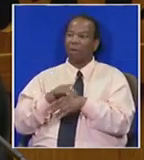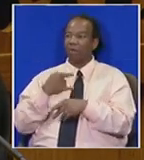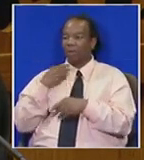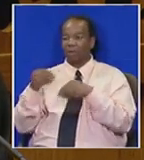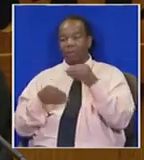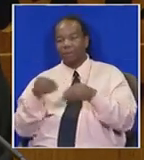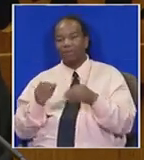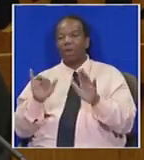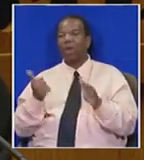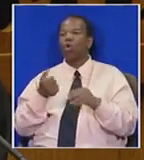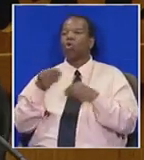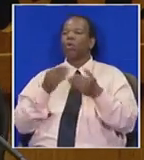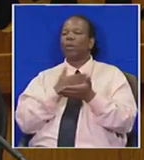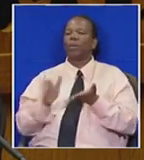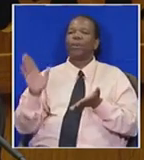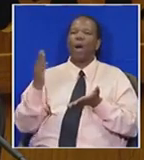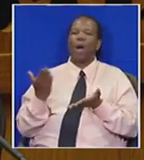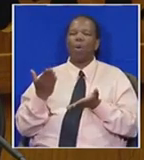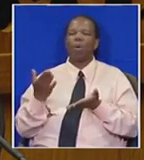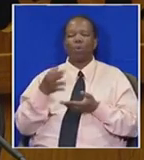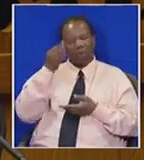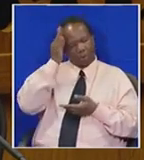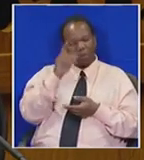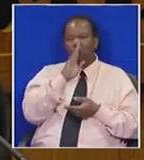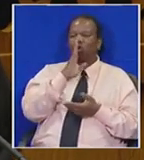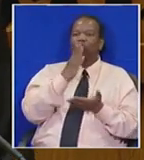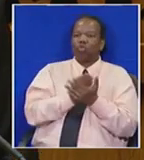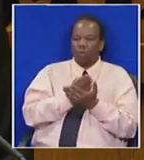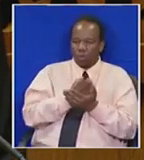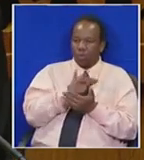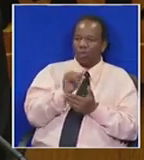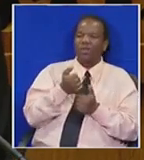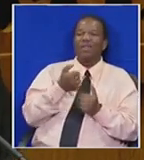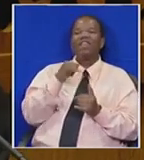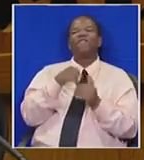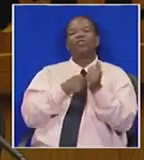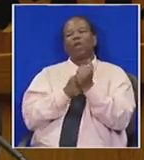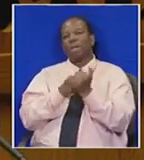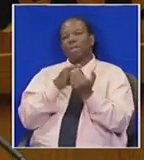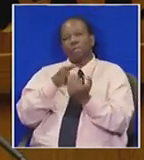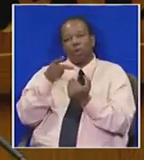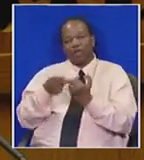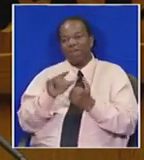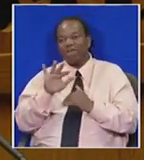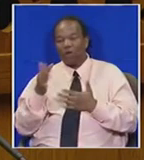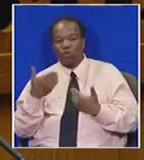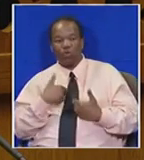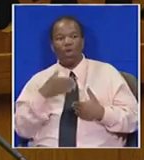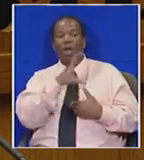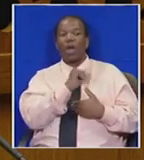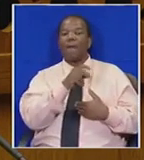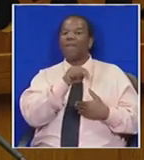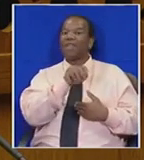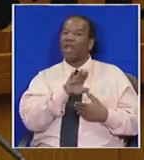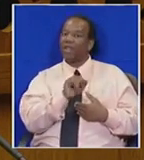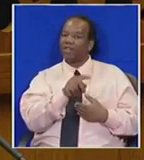out corruption, government will ensure that key infrastructure-linked projects are reviewed and Cabinet receives reports on actions